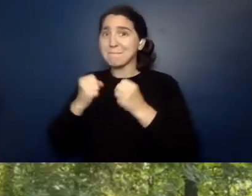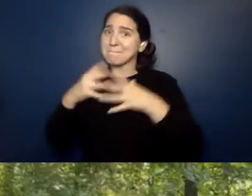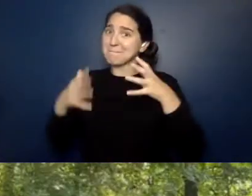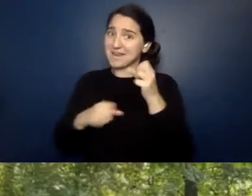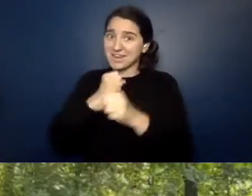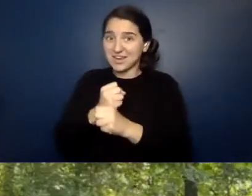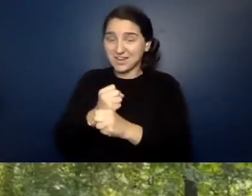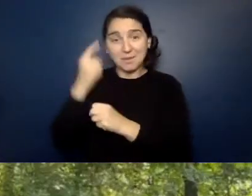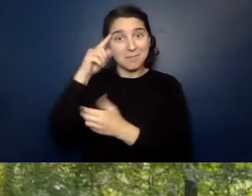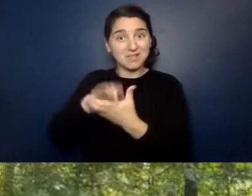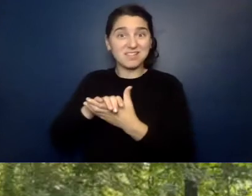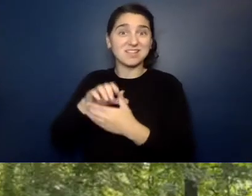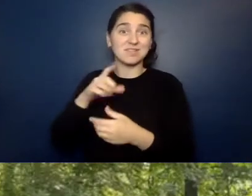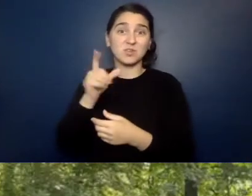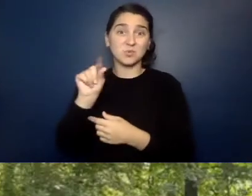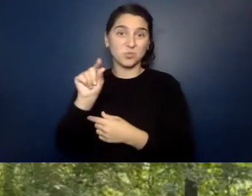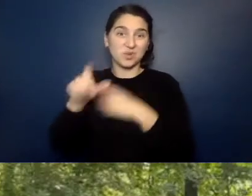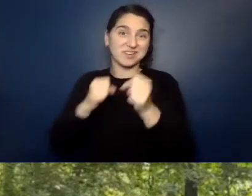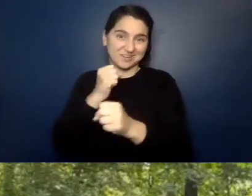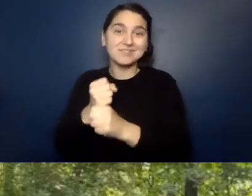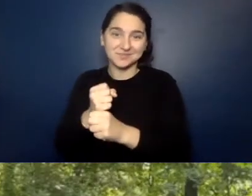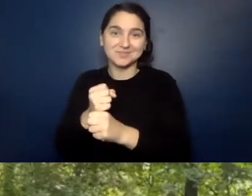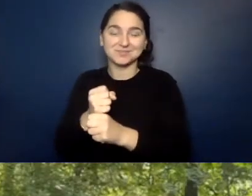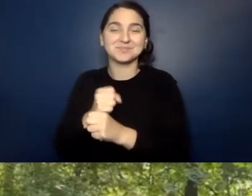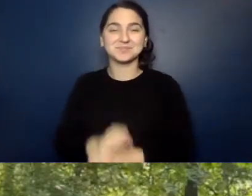Join together with me in a word of prayer.